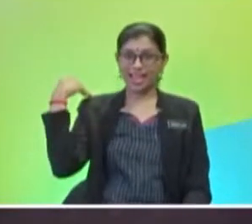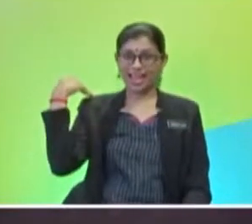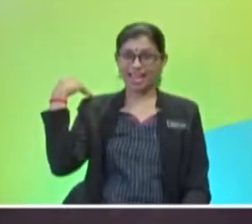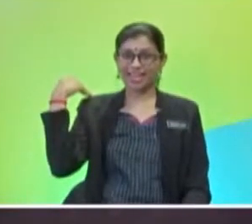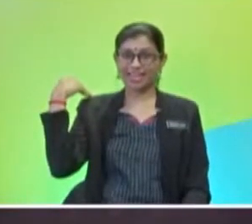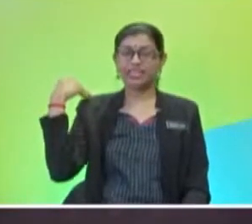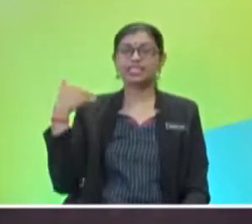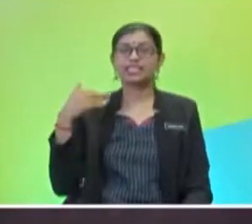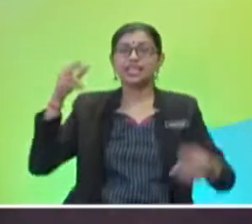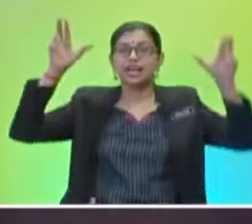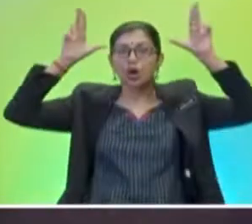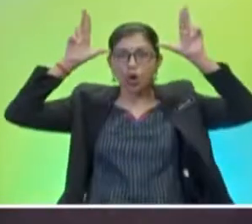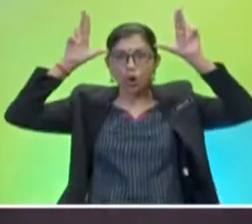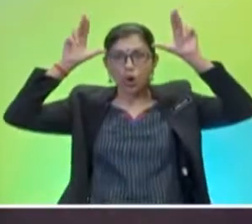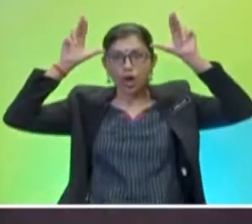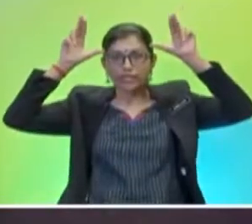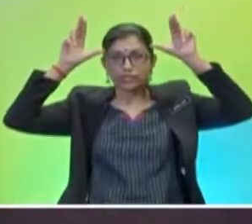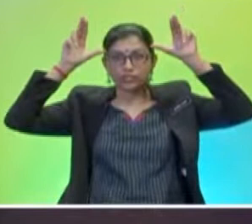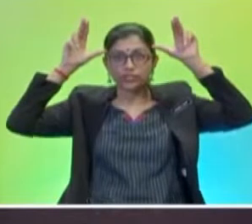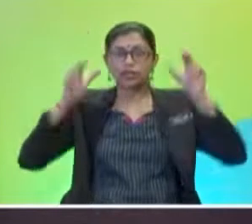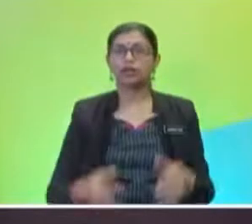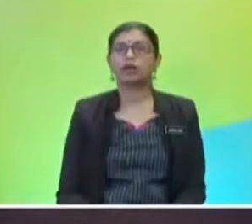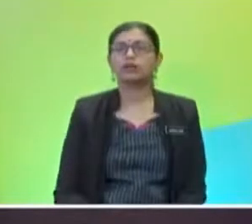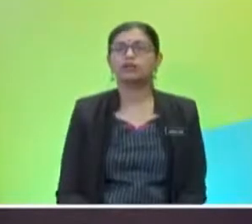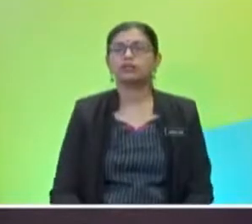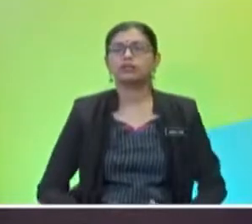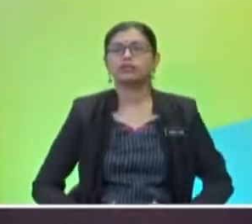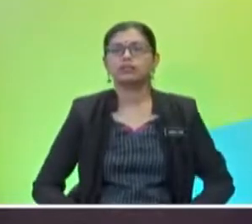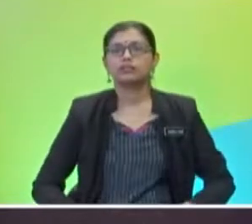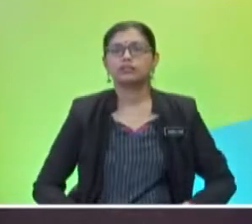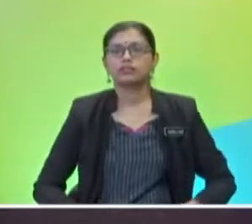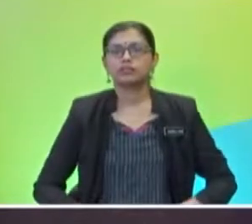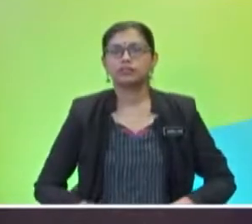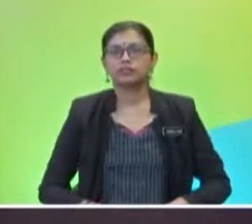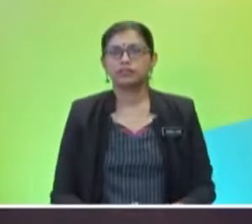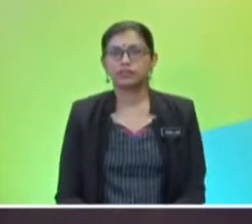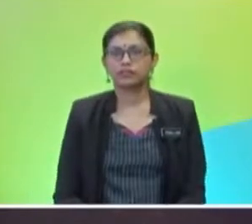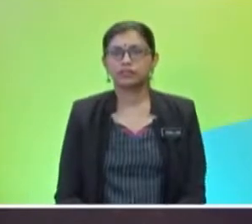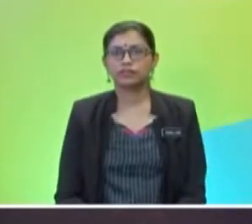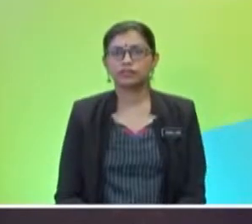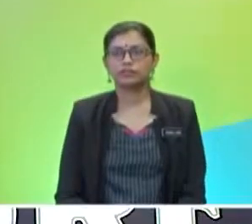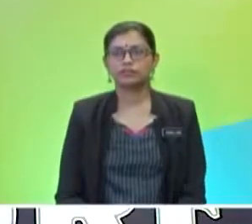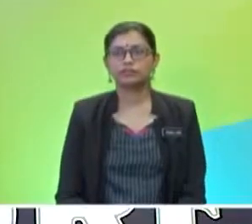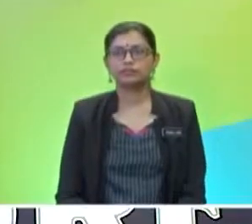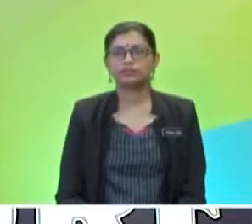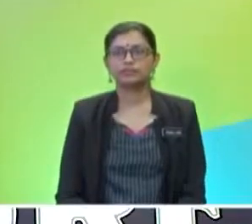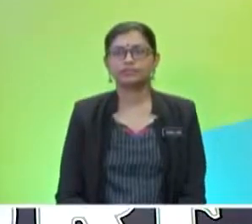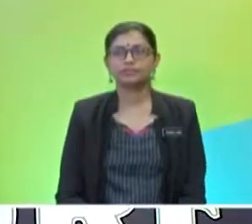quagga. Quagga? A quagga. Are you sure that's the how you pronounce it? Quagga or quagga?